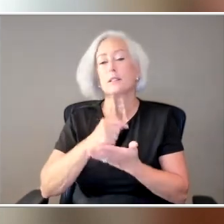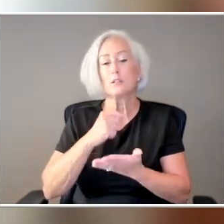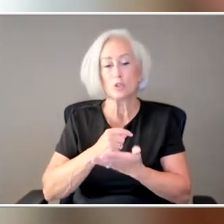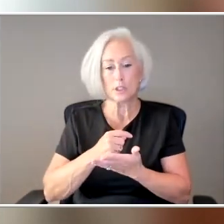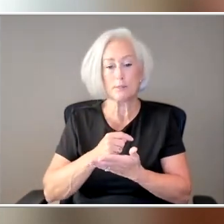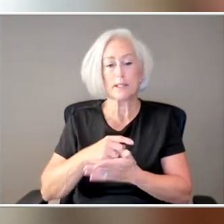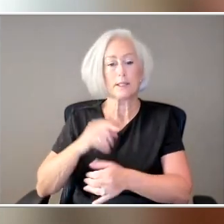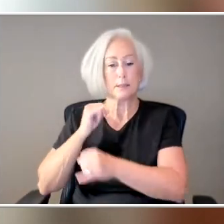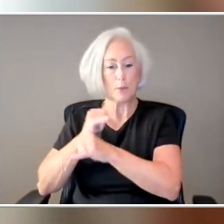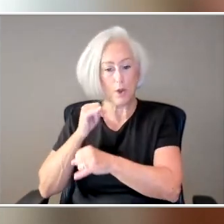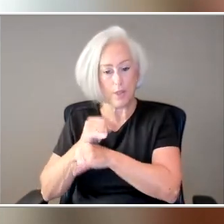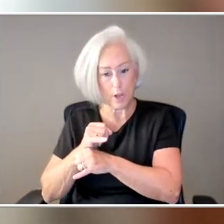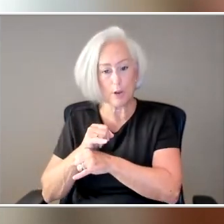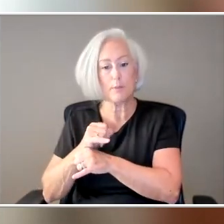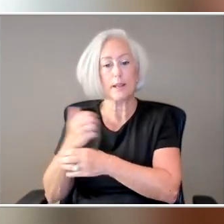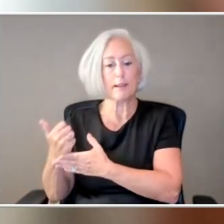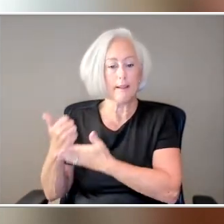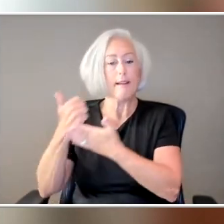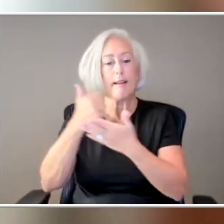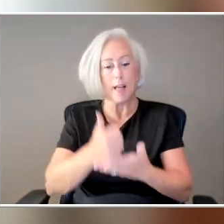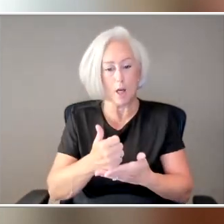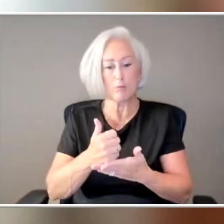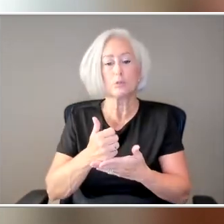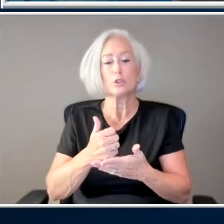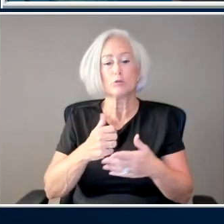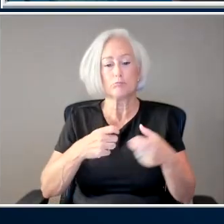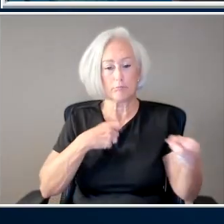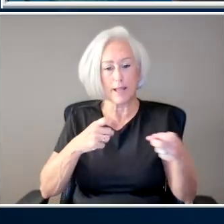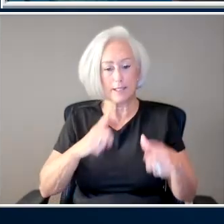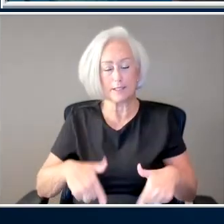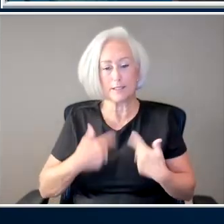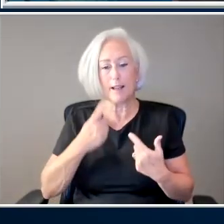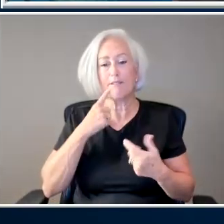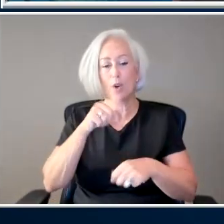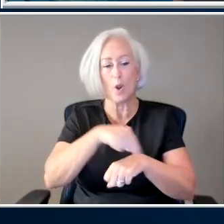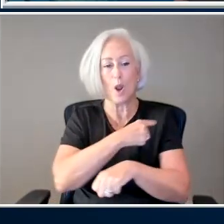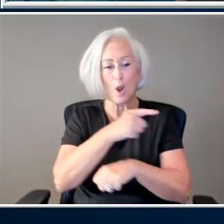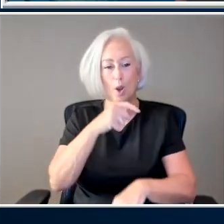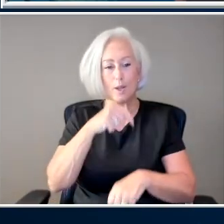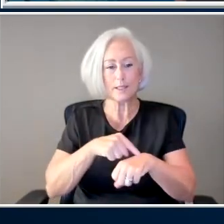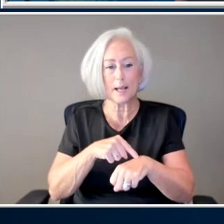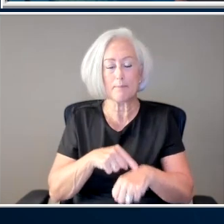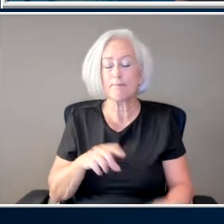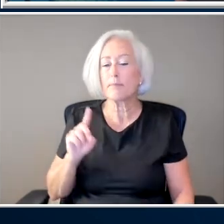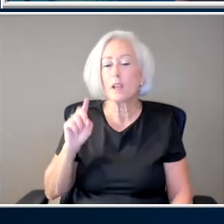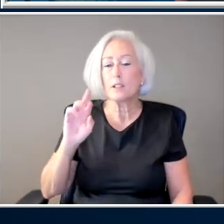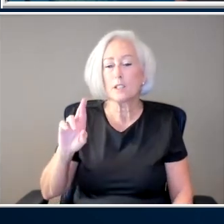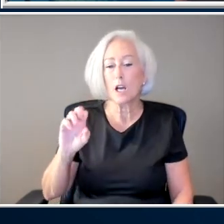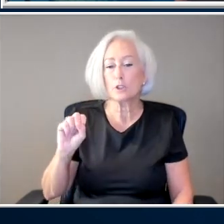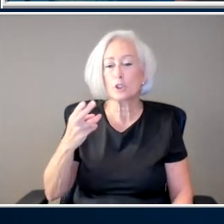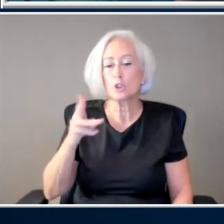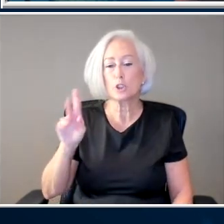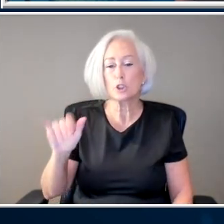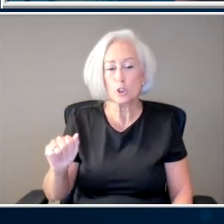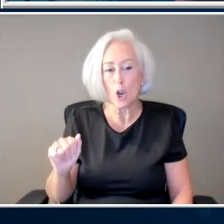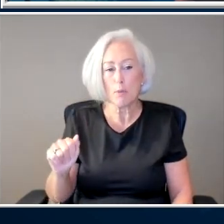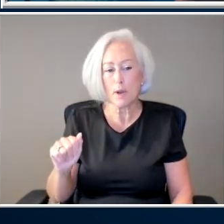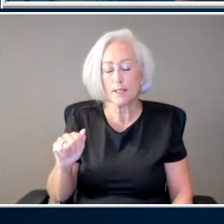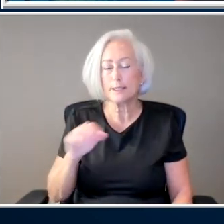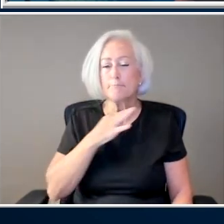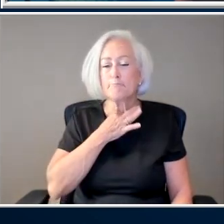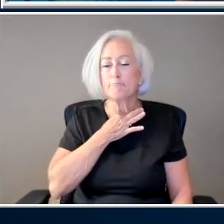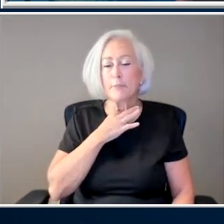the quality of life for prolonged periods of time. Dr. Sharma, is there a hereditary factor to both mom and daughter having